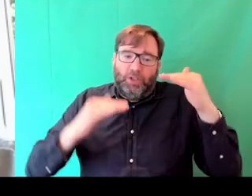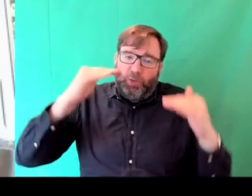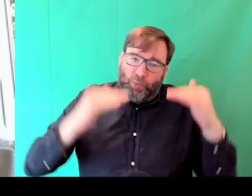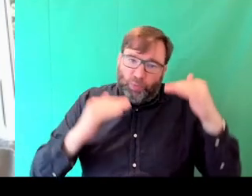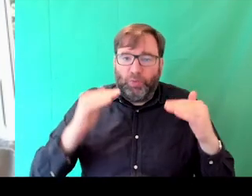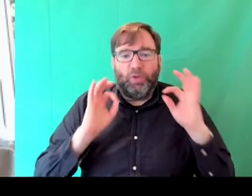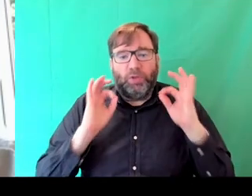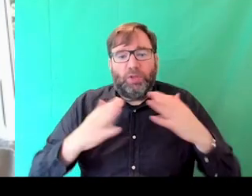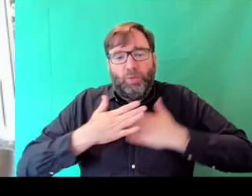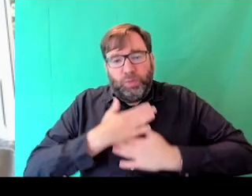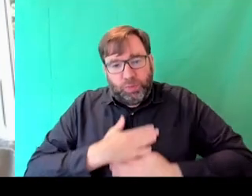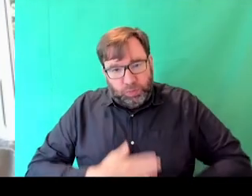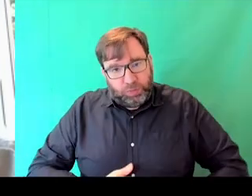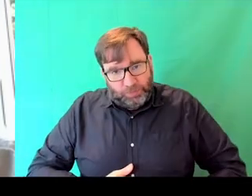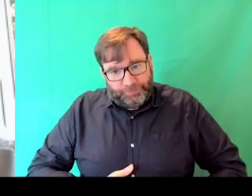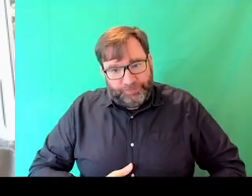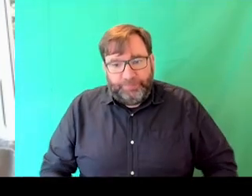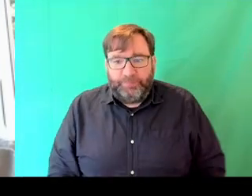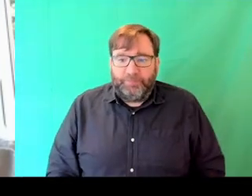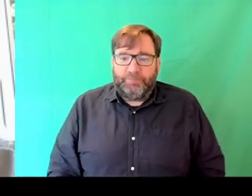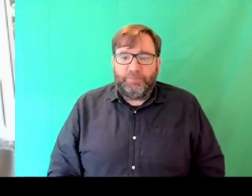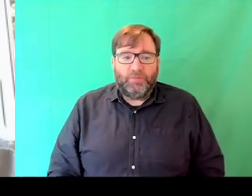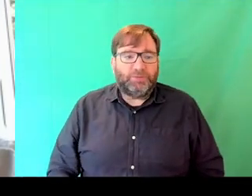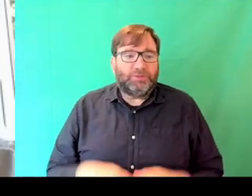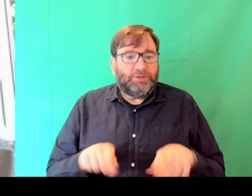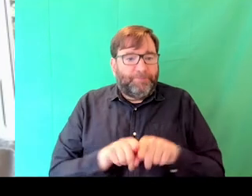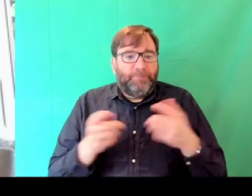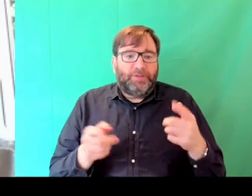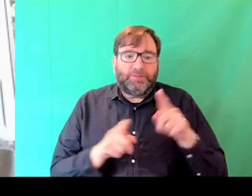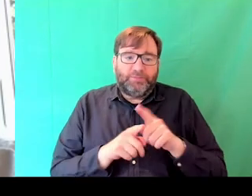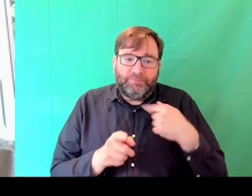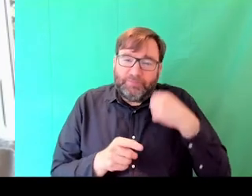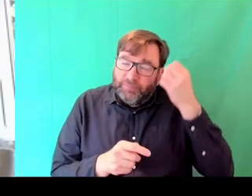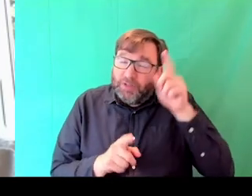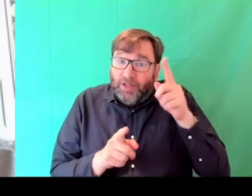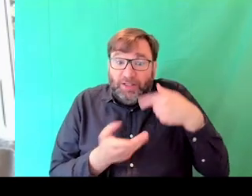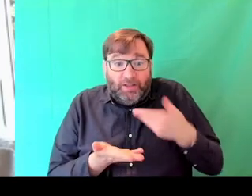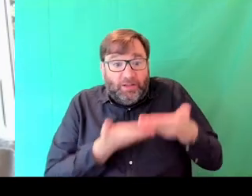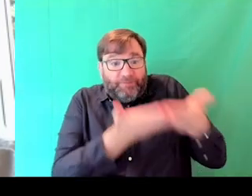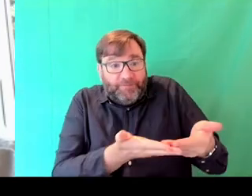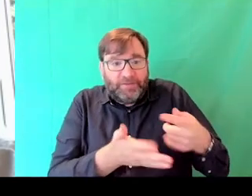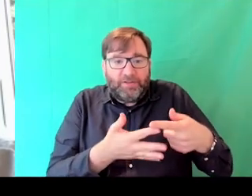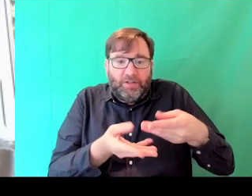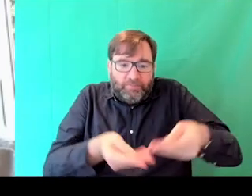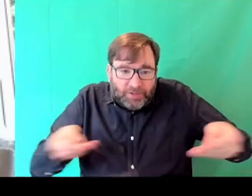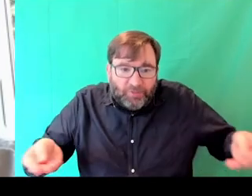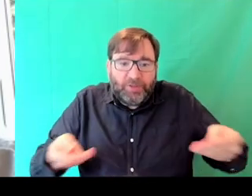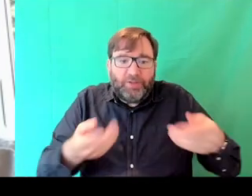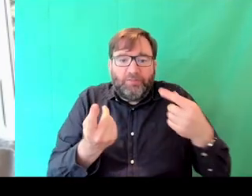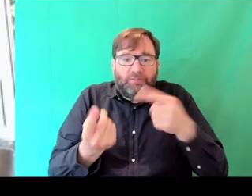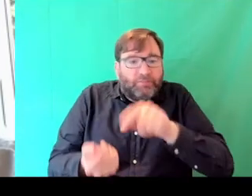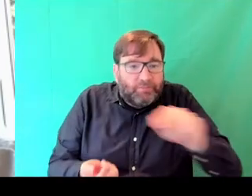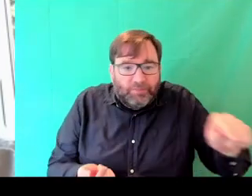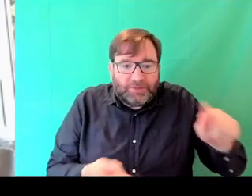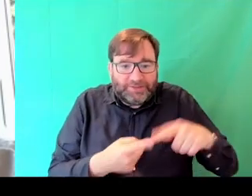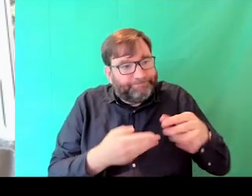speaking to the individuals at the point when they need the support, but it's important that we get the people leaders the